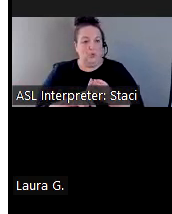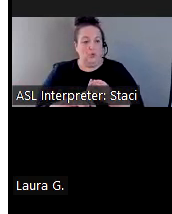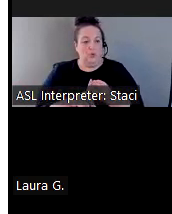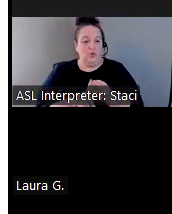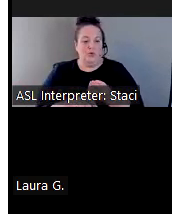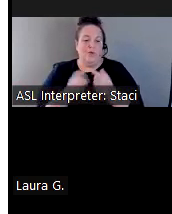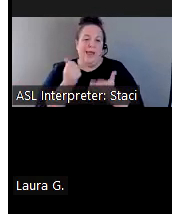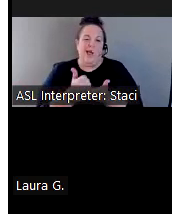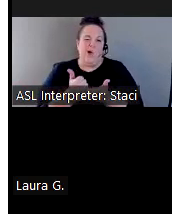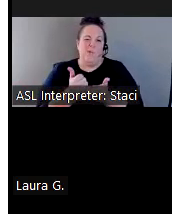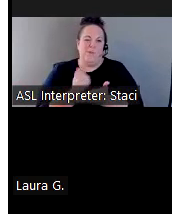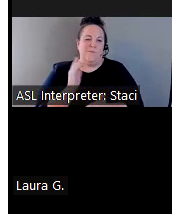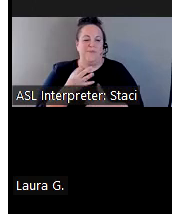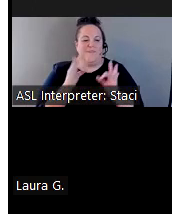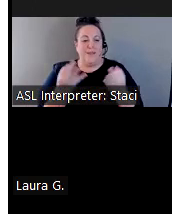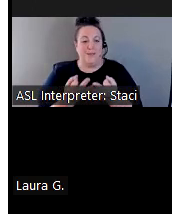to help our families.